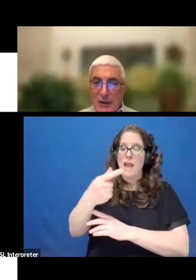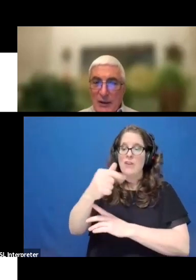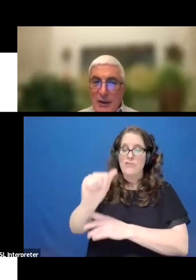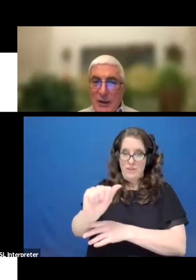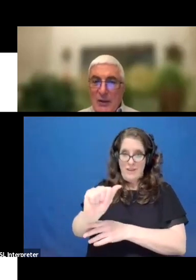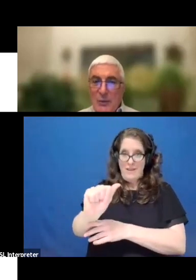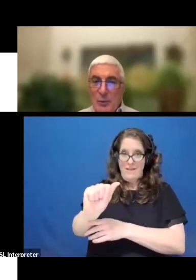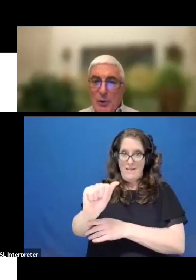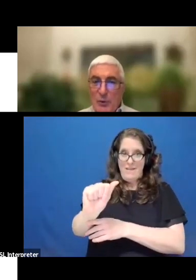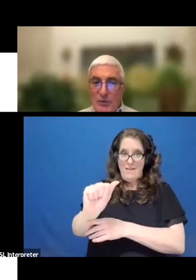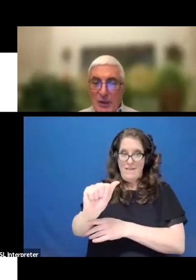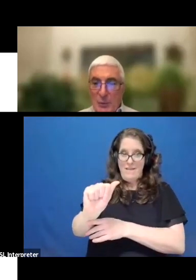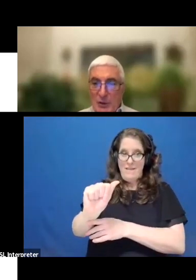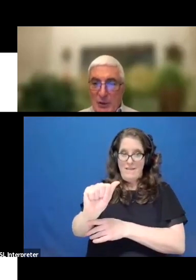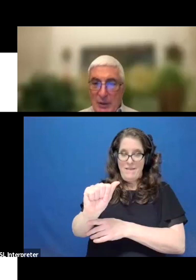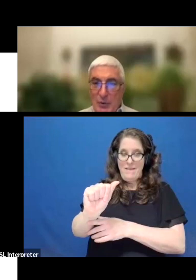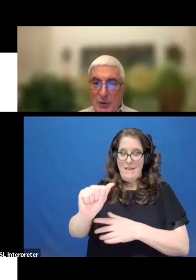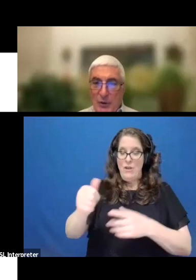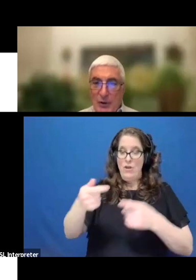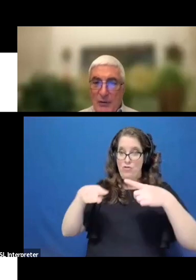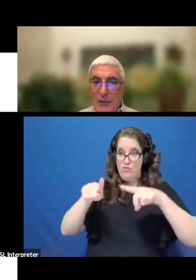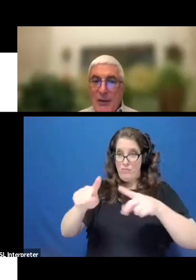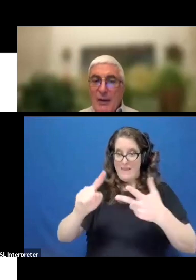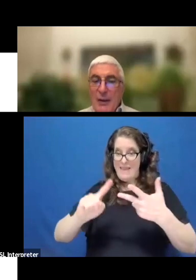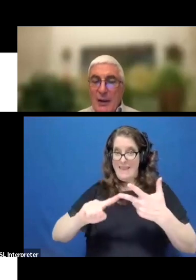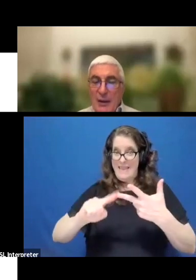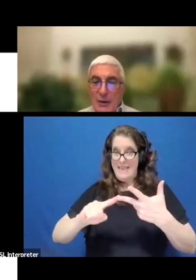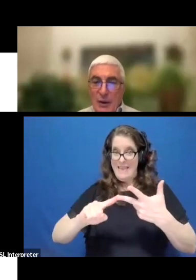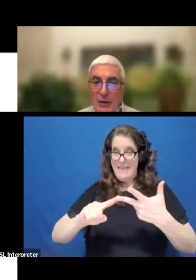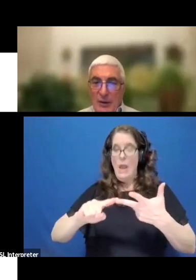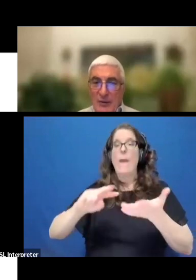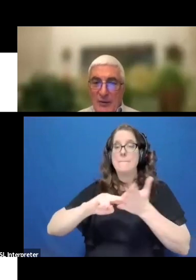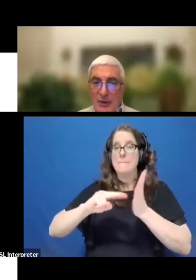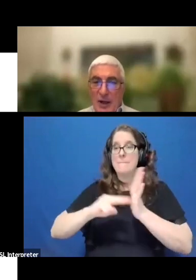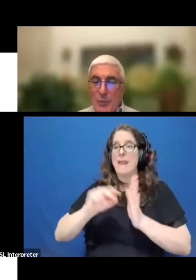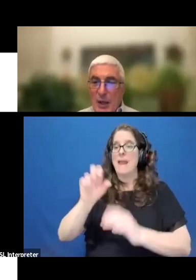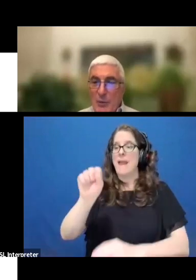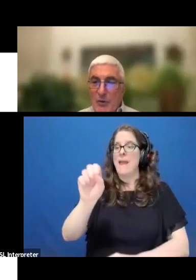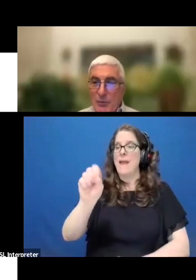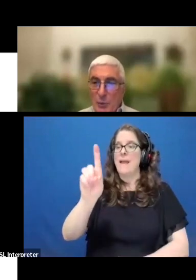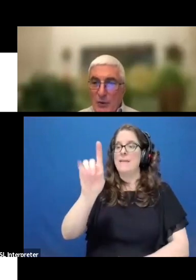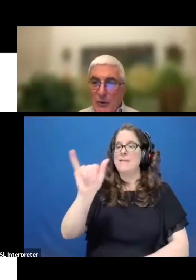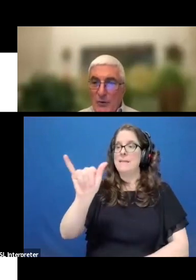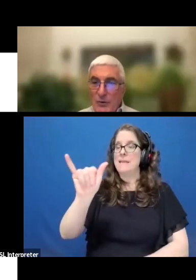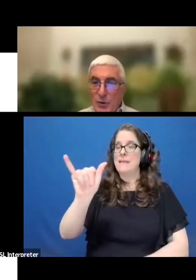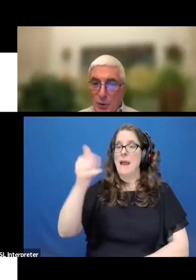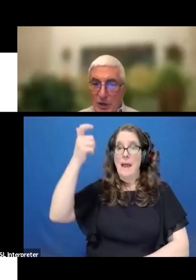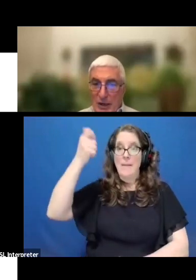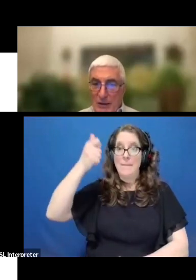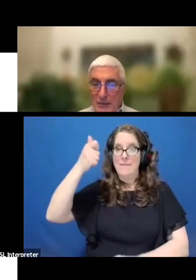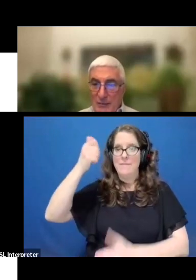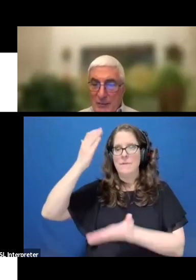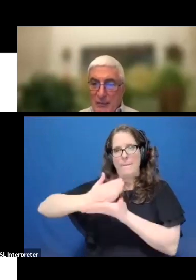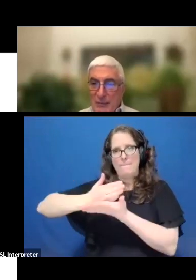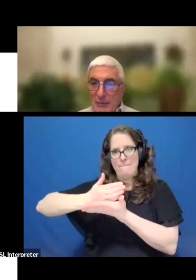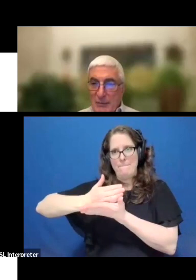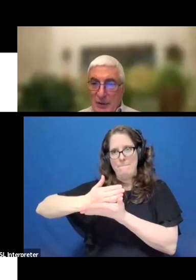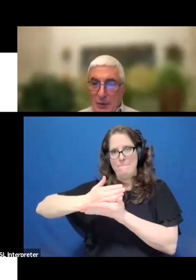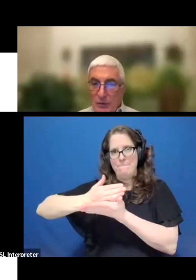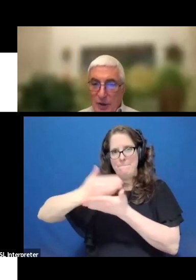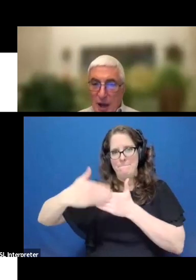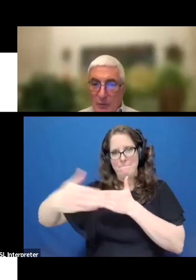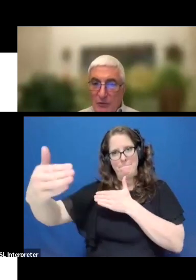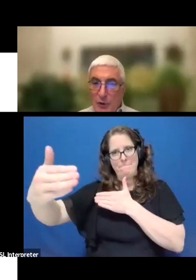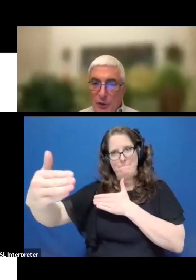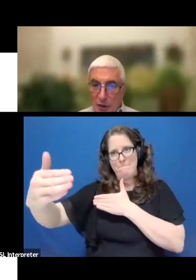activity, in the post-EPE period, their SSDI payments will terminate.